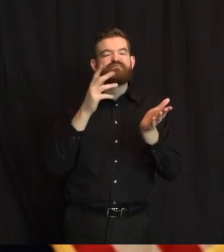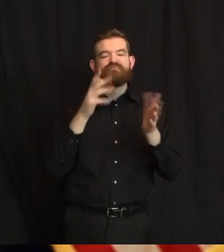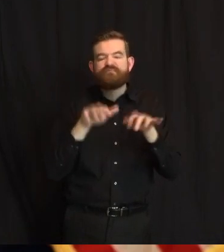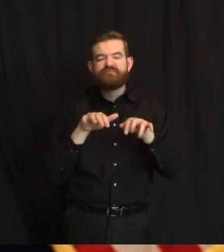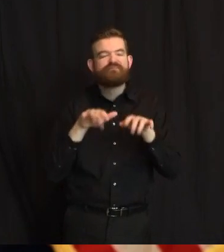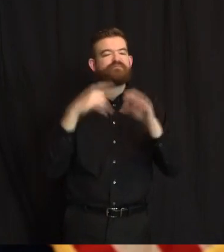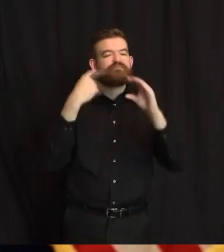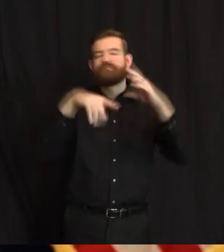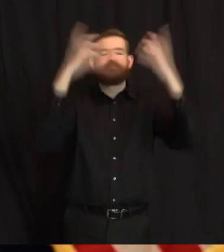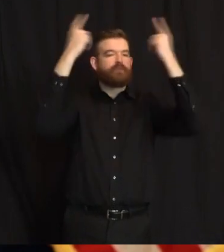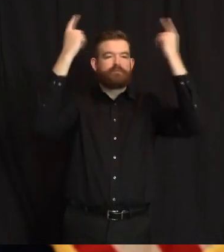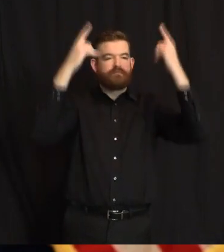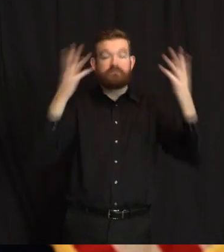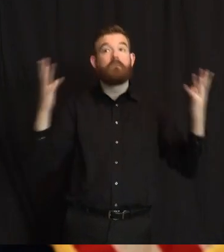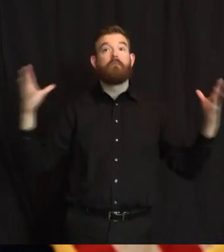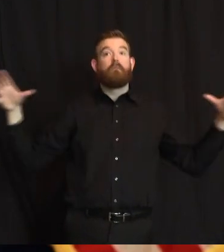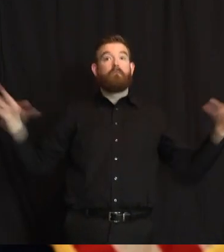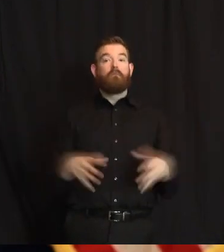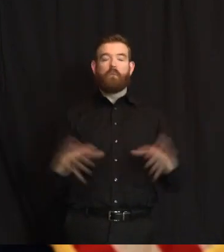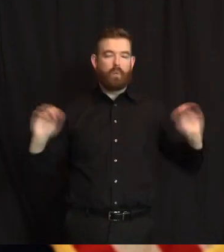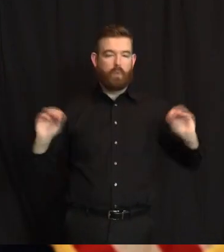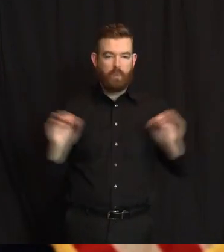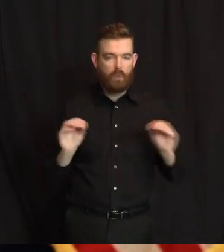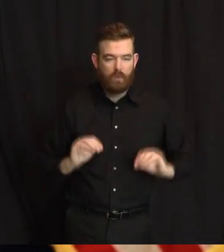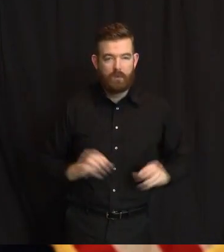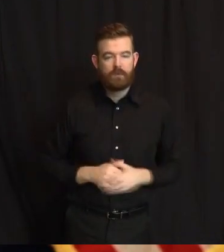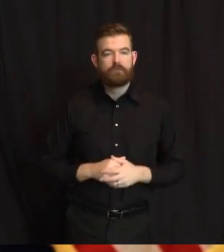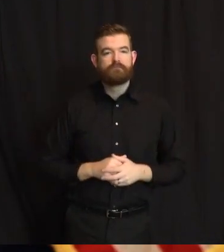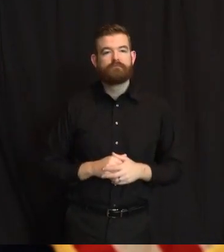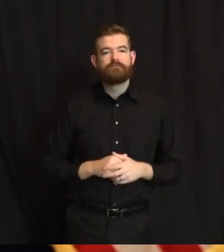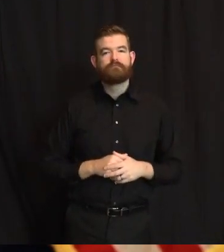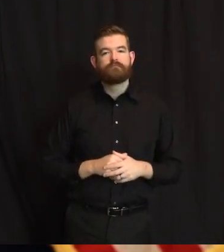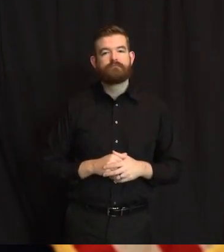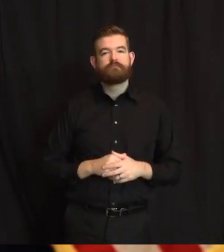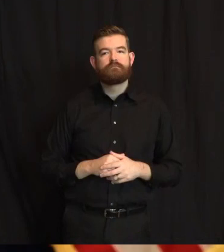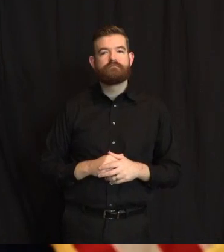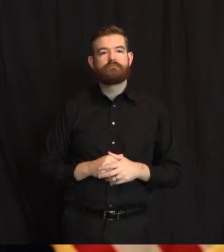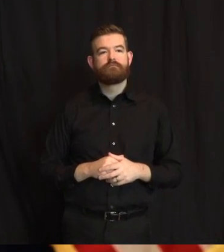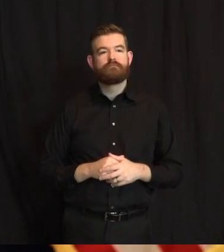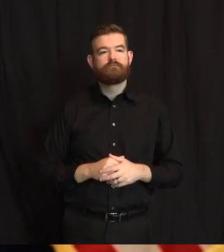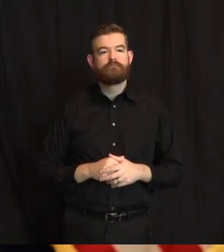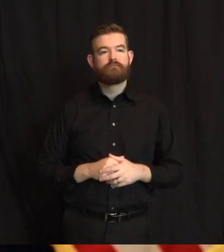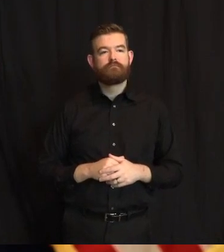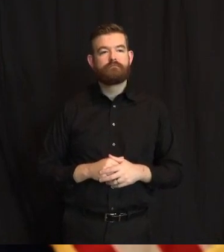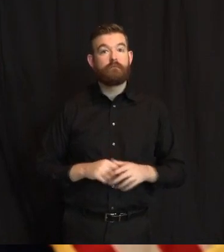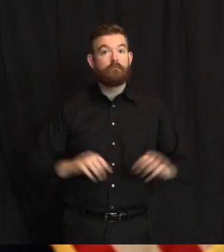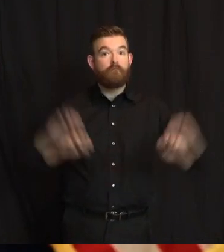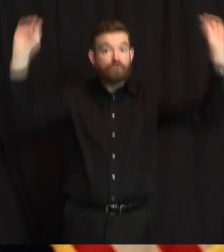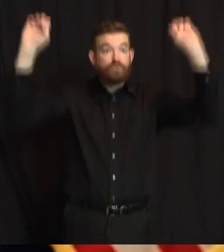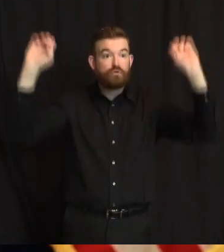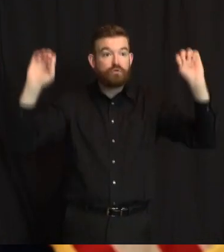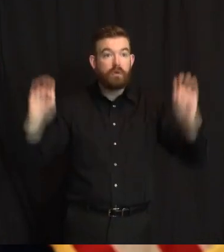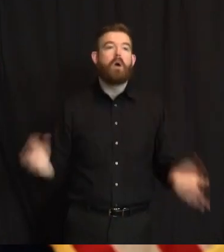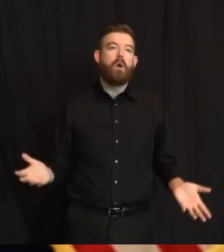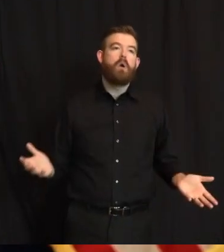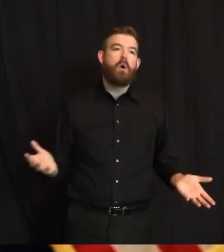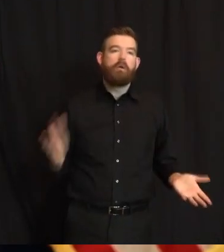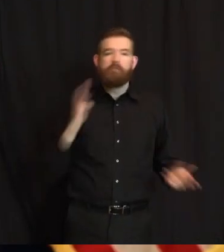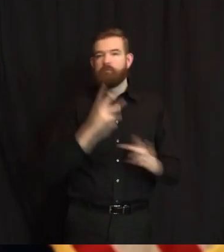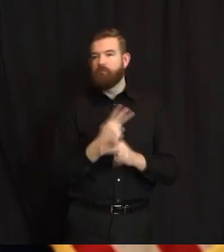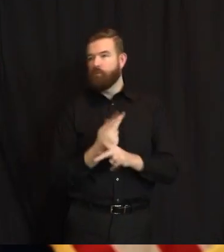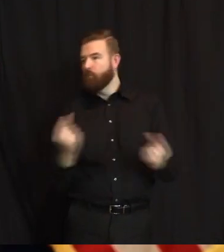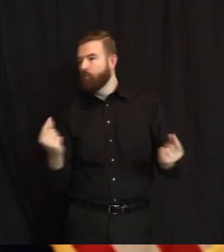And the only exception to that would be if we think there's something really material, I will personally volunteer to figure out a way to get with you. Otherwise, we'll see